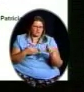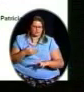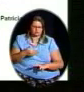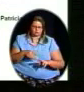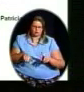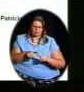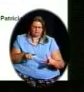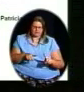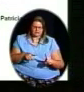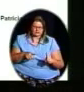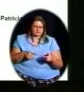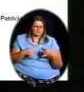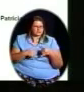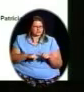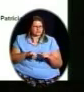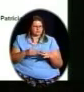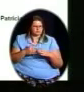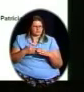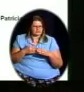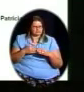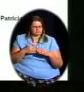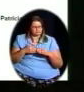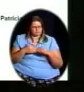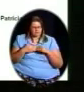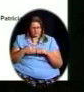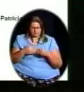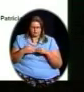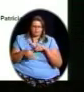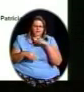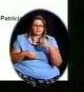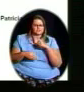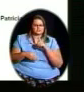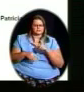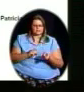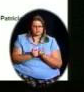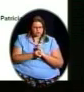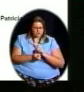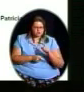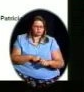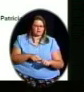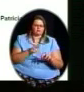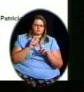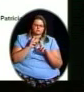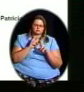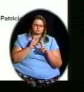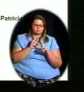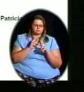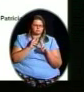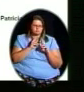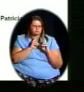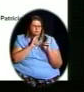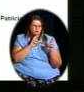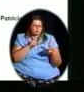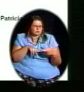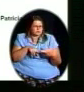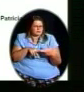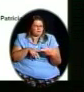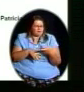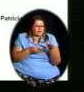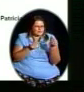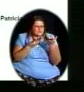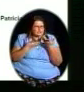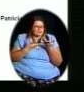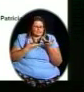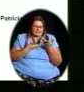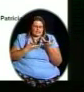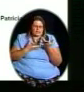agile, as Luann said, because things change. We have to be reactive to data, and we have to be reactive to the world around us. So we are